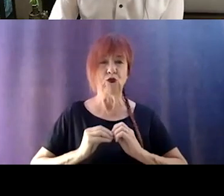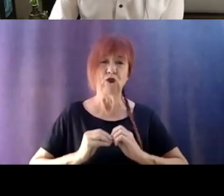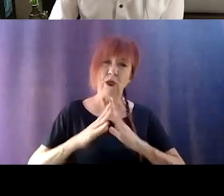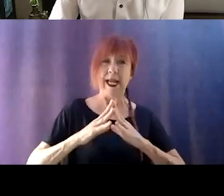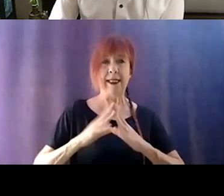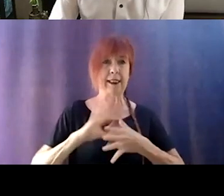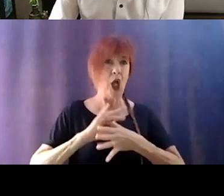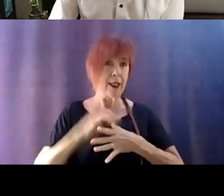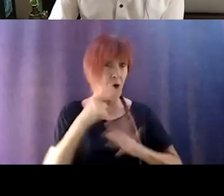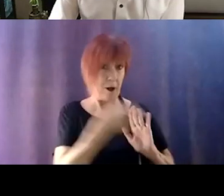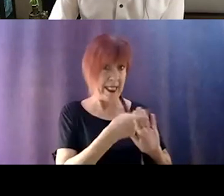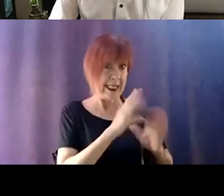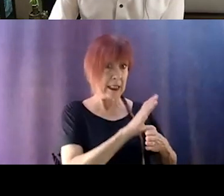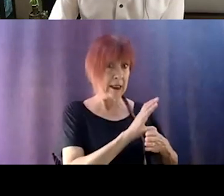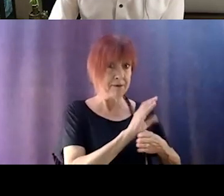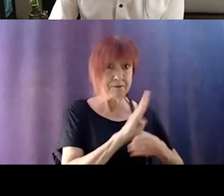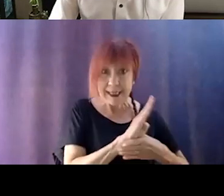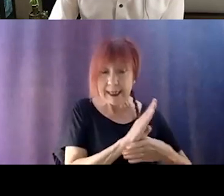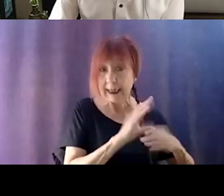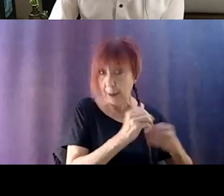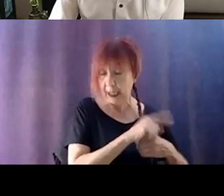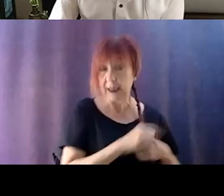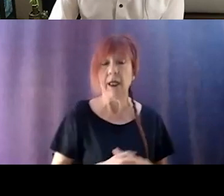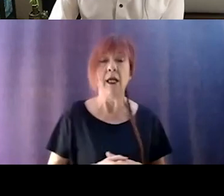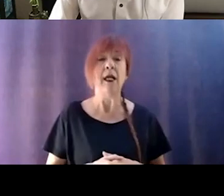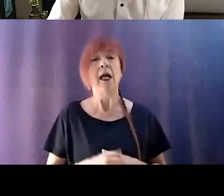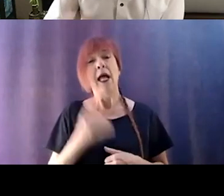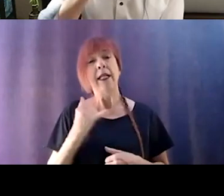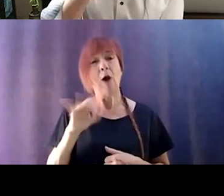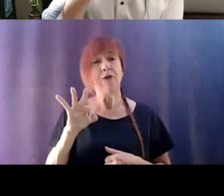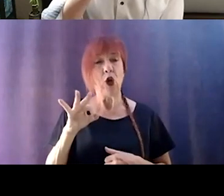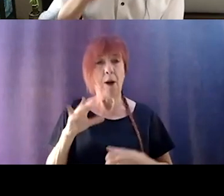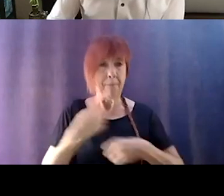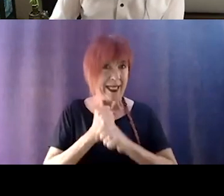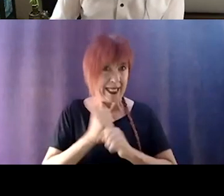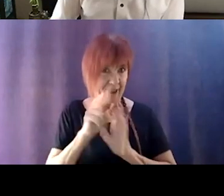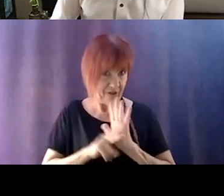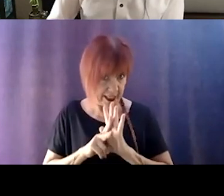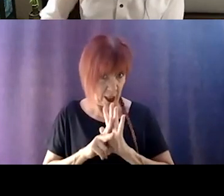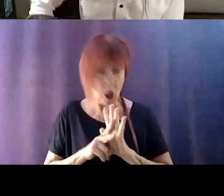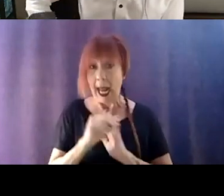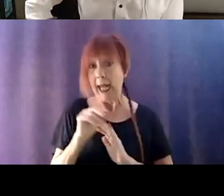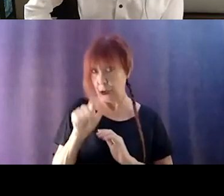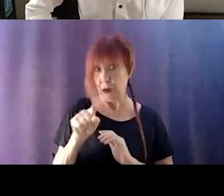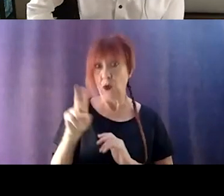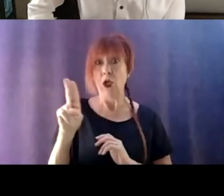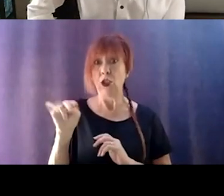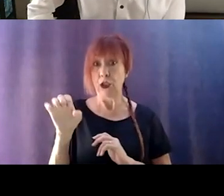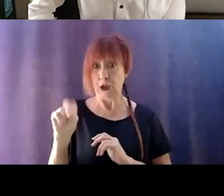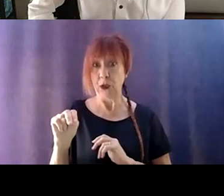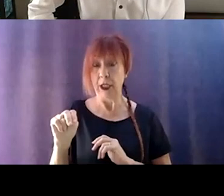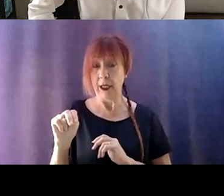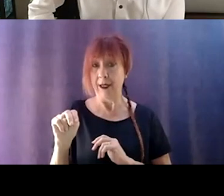Now, of course, if you are doing a video piece of content for a brand, and your union, absolutely, if you